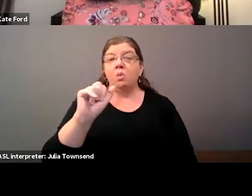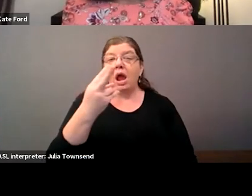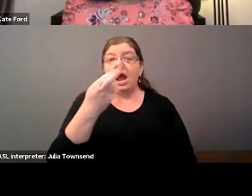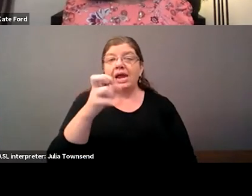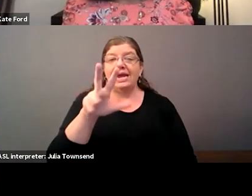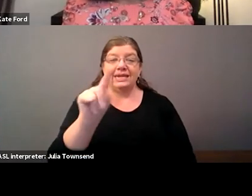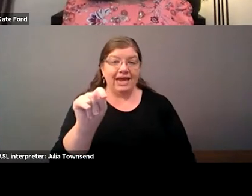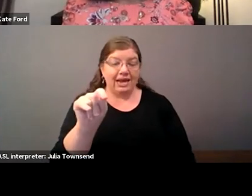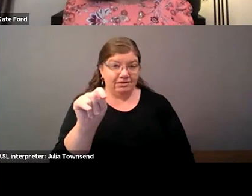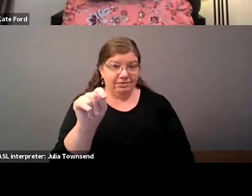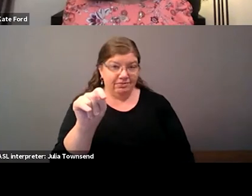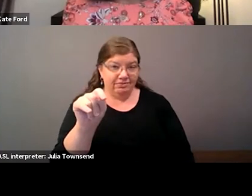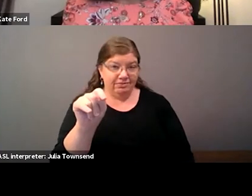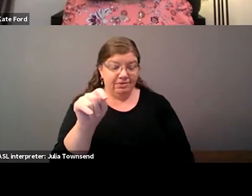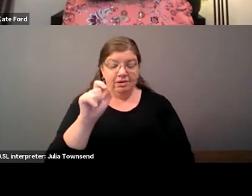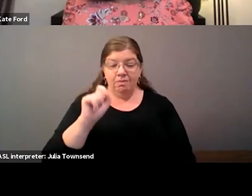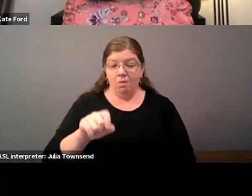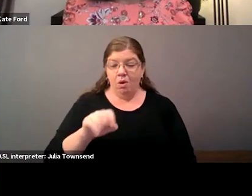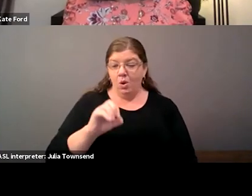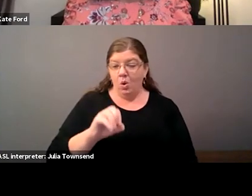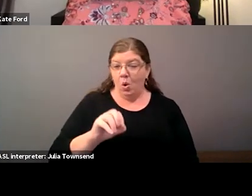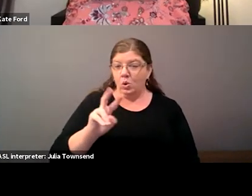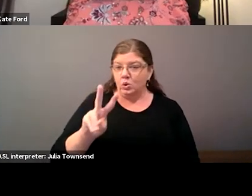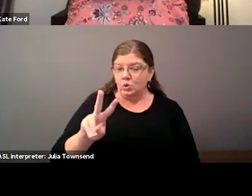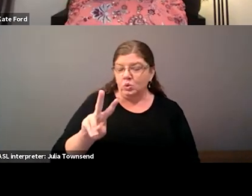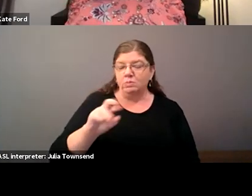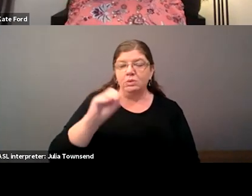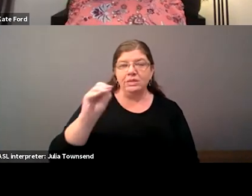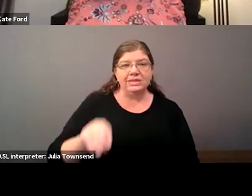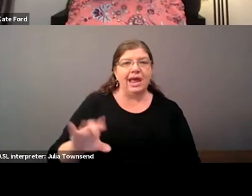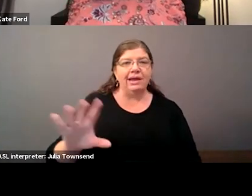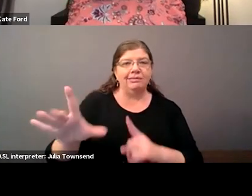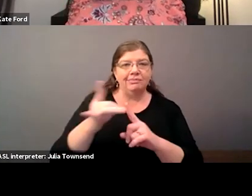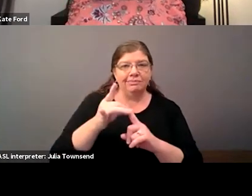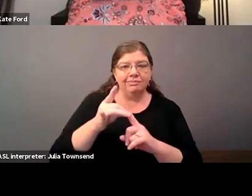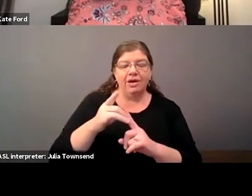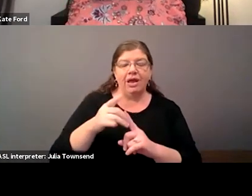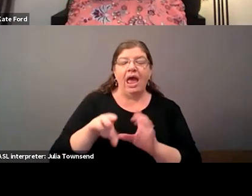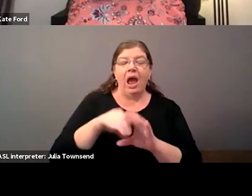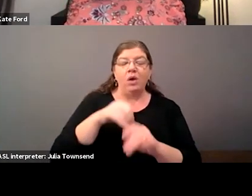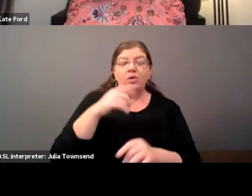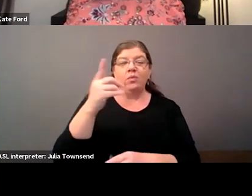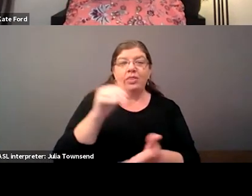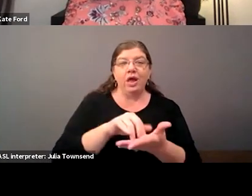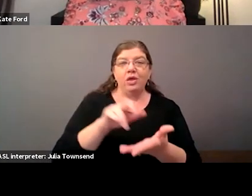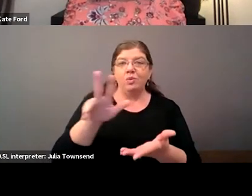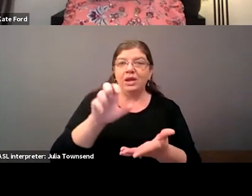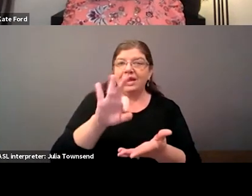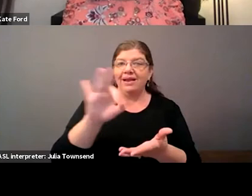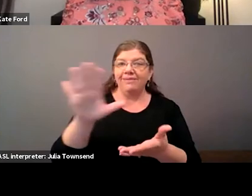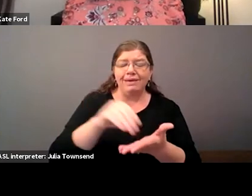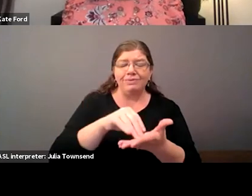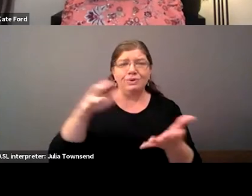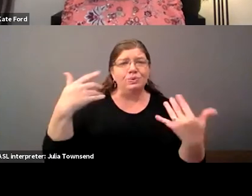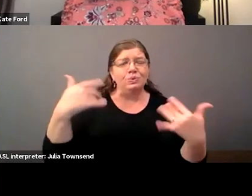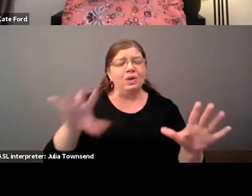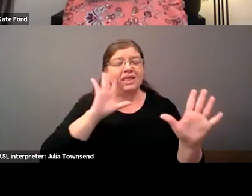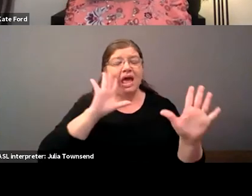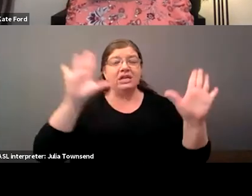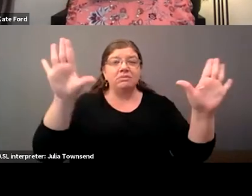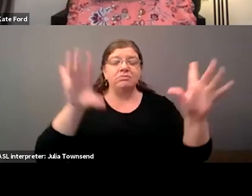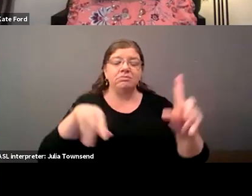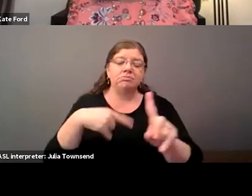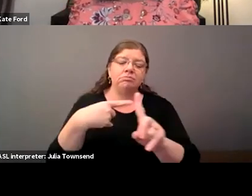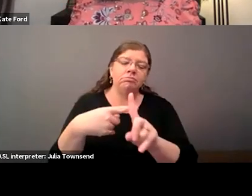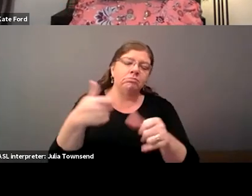0.02 infection 1 395 students this is very very encouraging